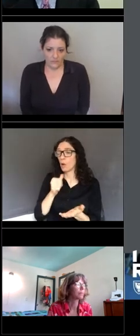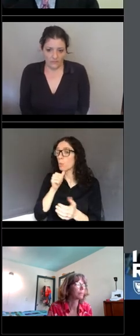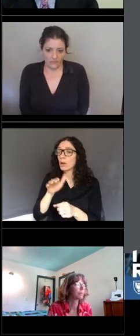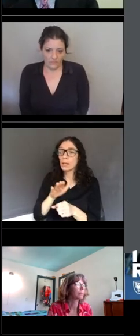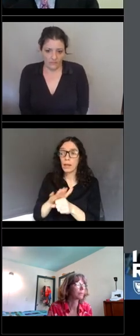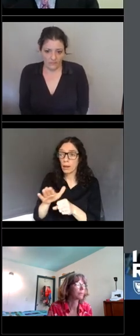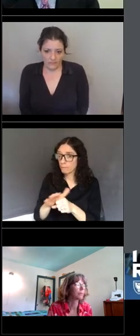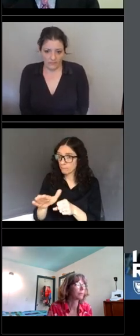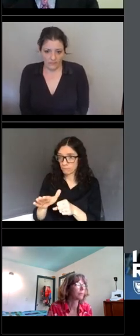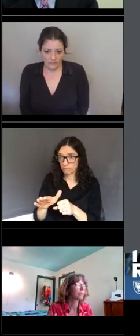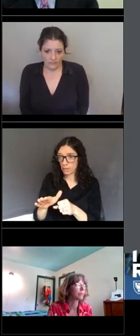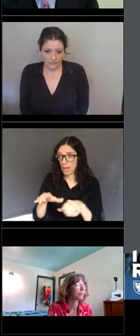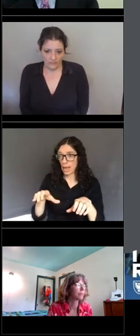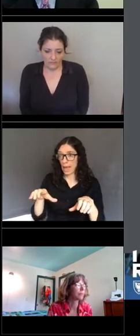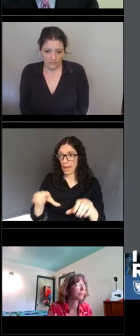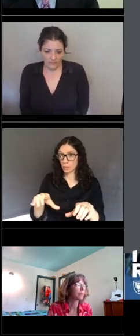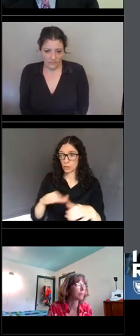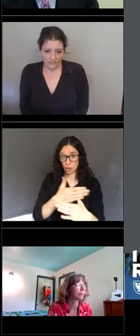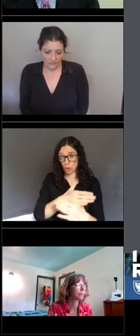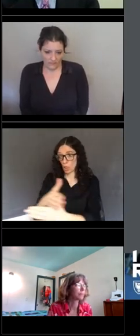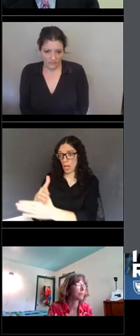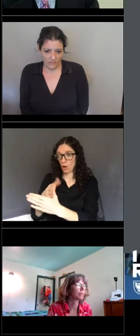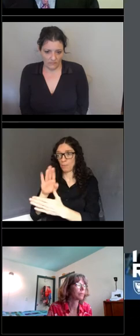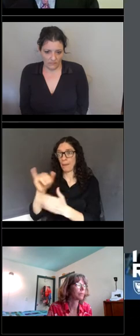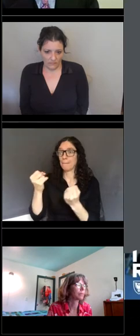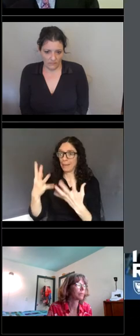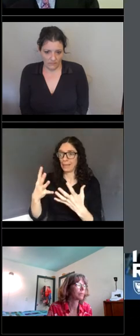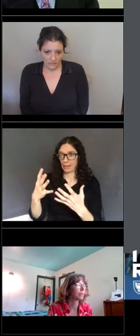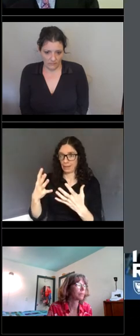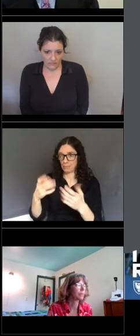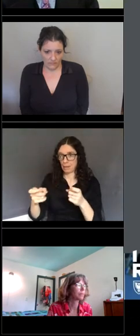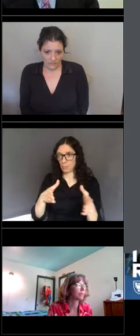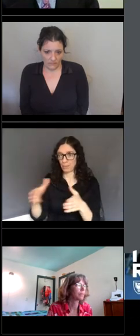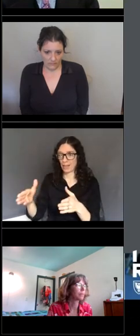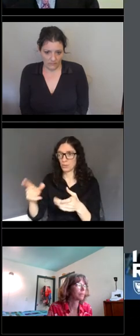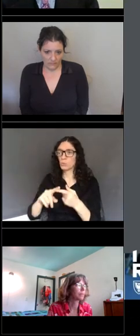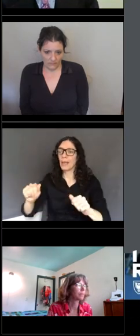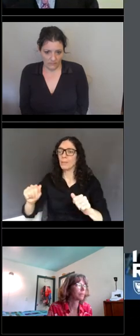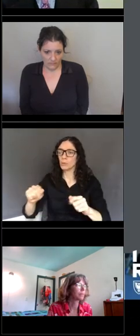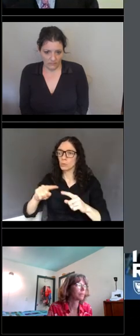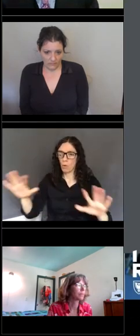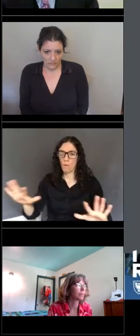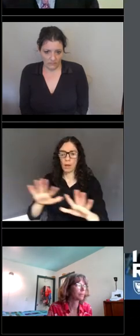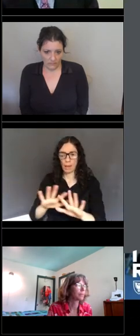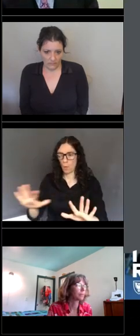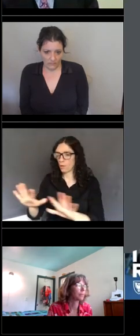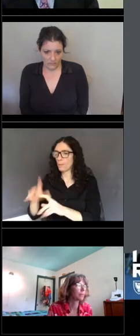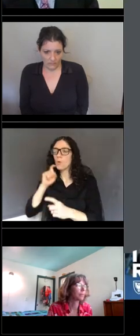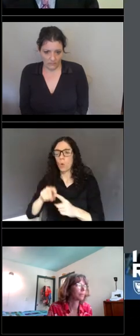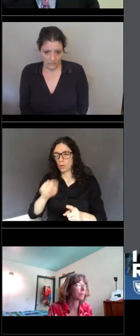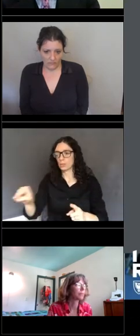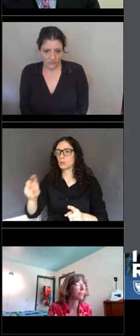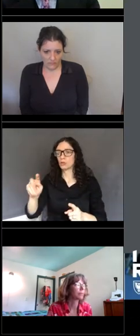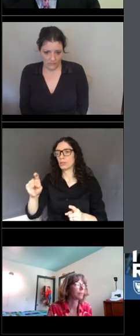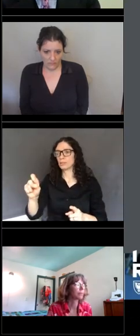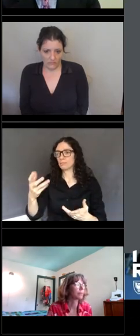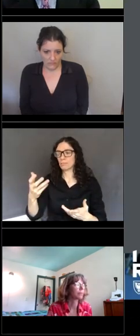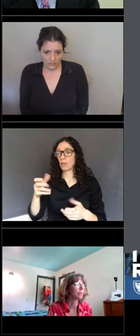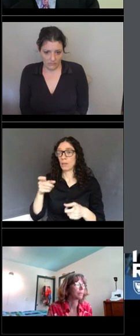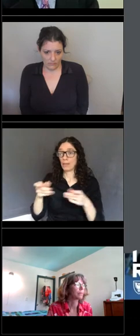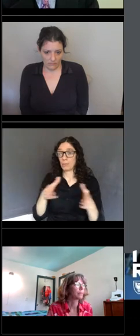management plans to be able to pinpoint trends. So the management plan that had the largest amount of